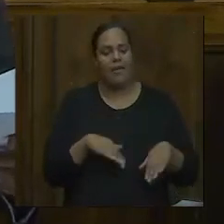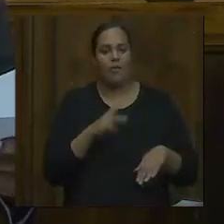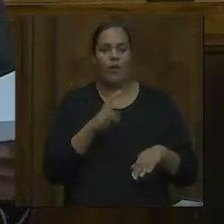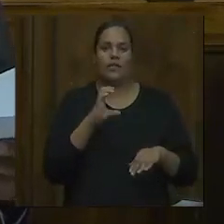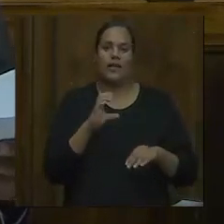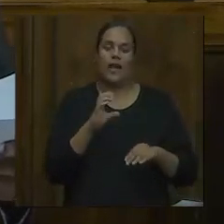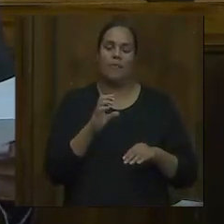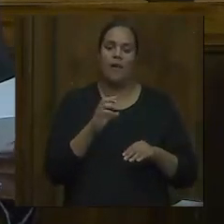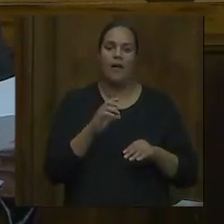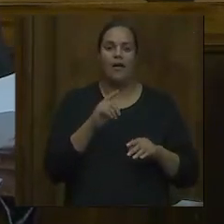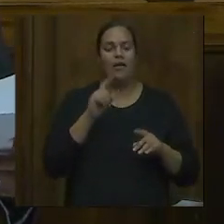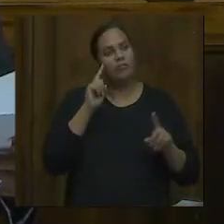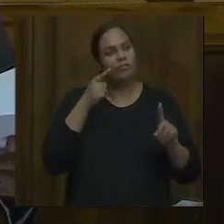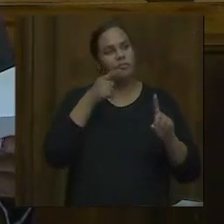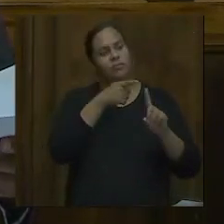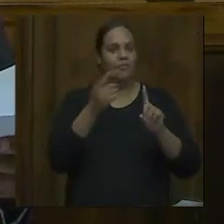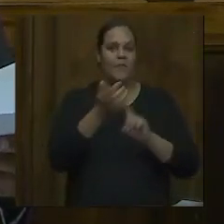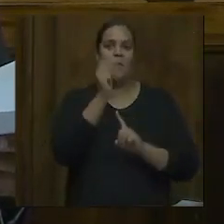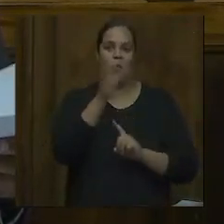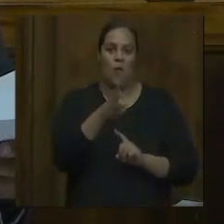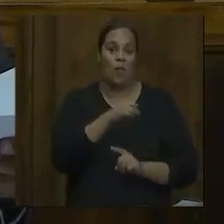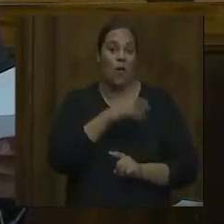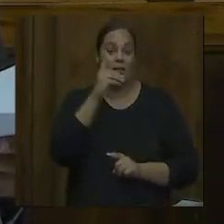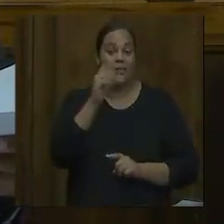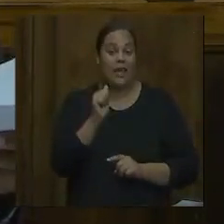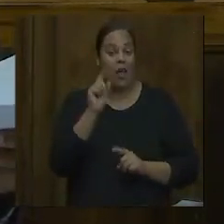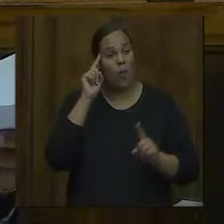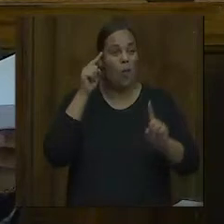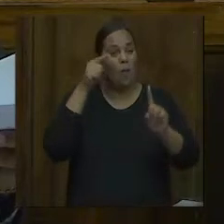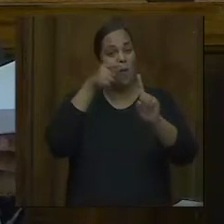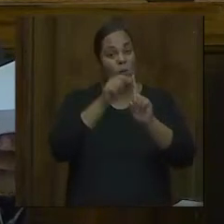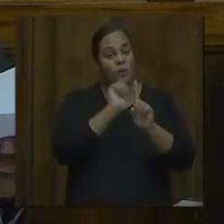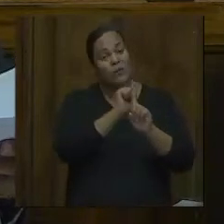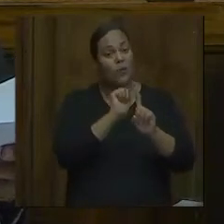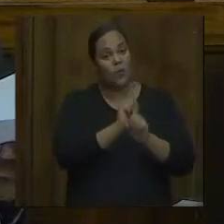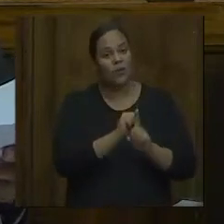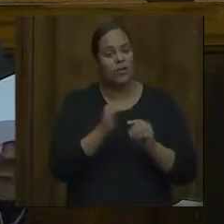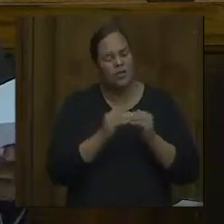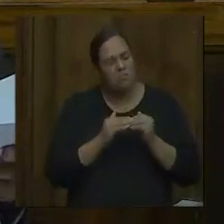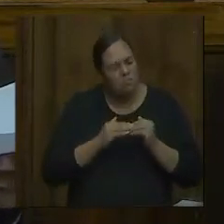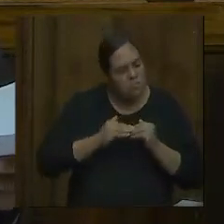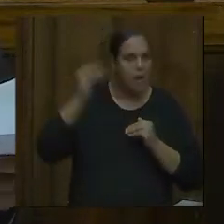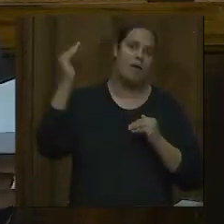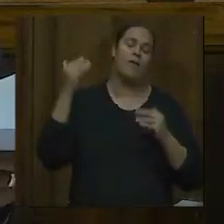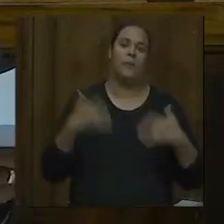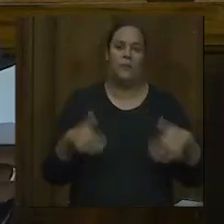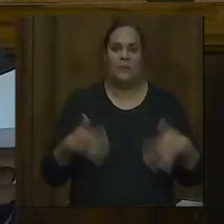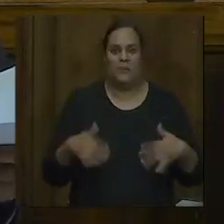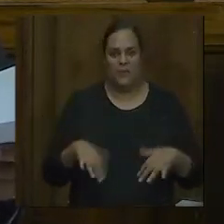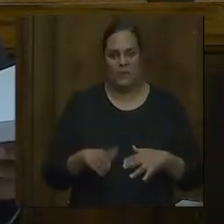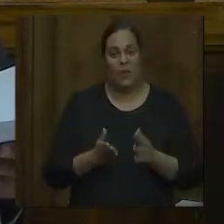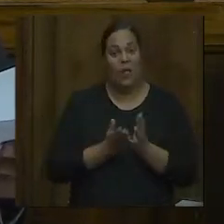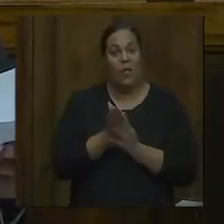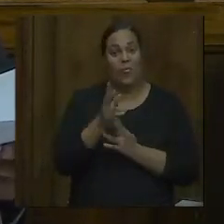will achieve its vision because the DA goes above and beyond.